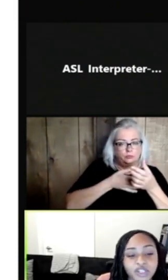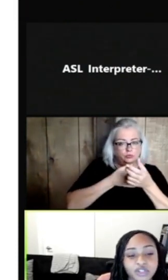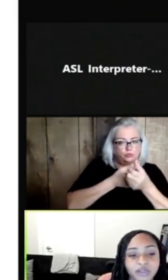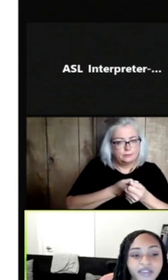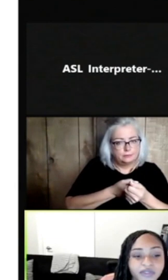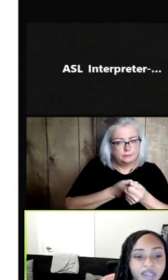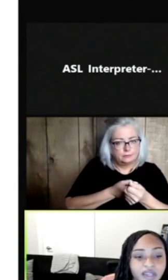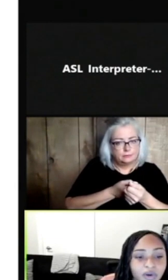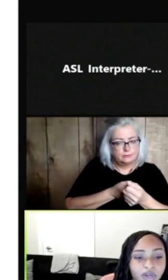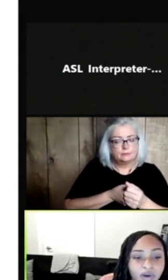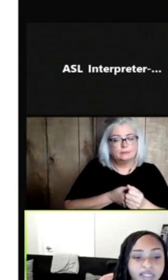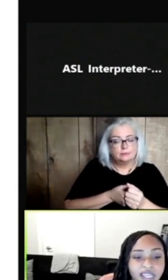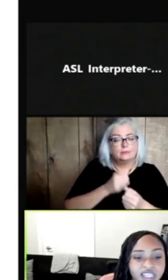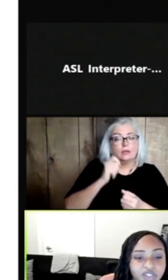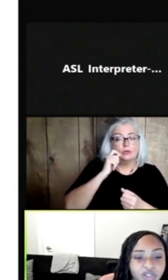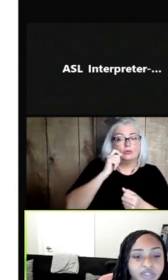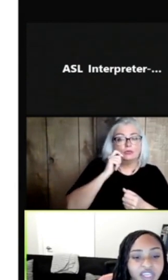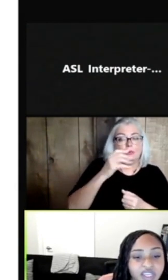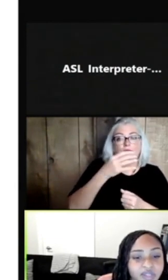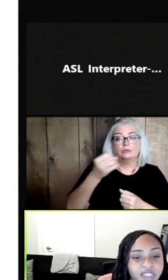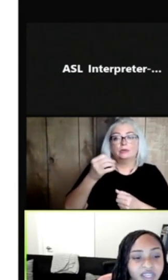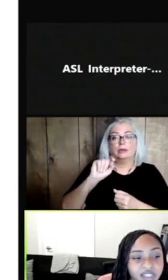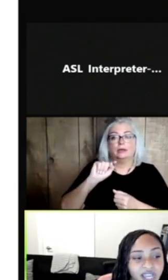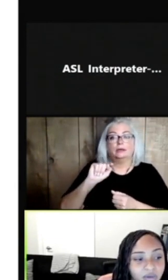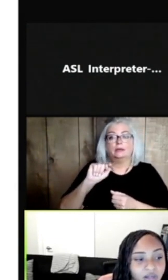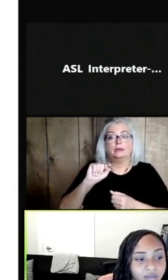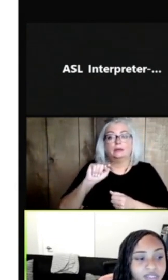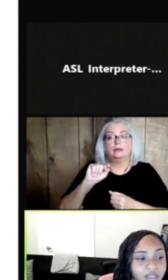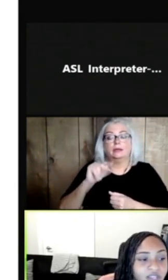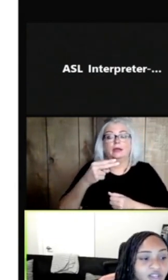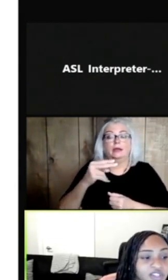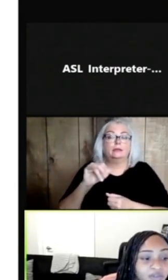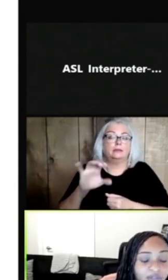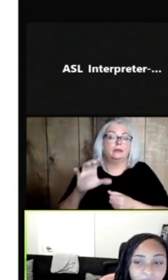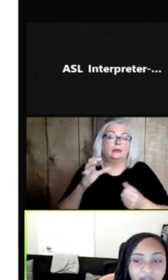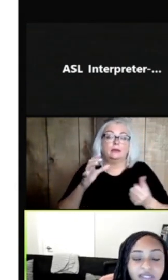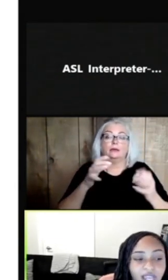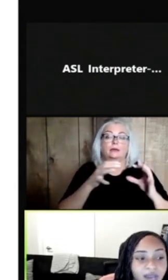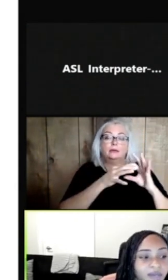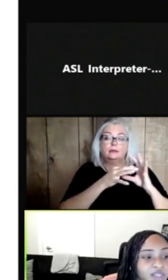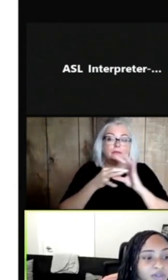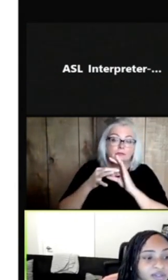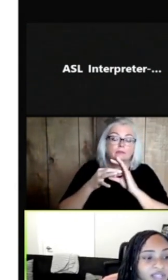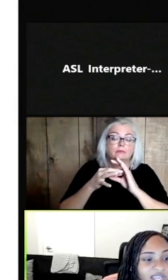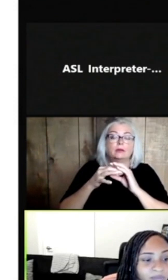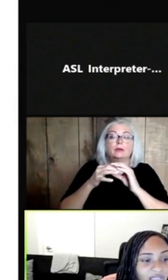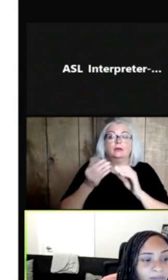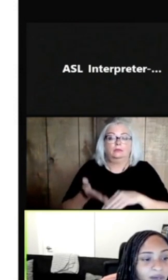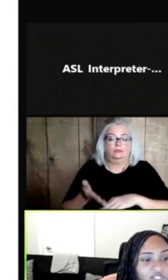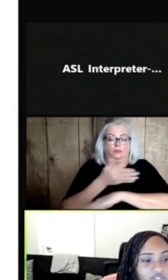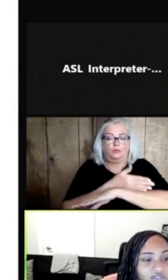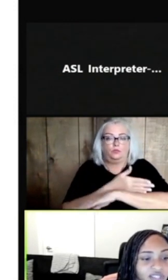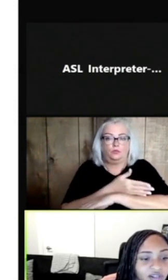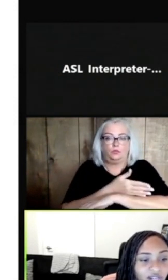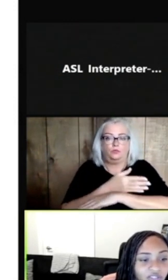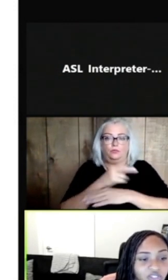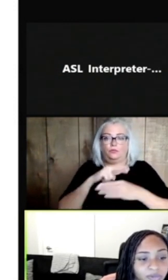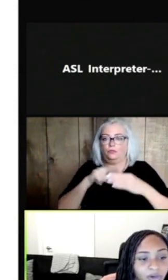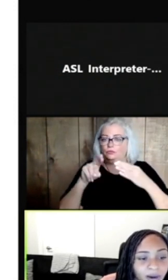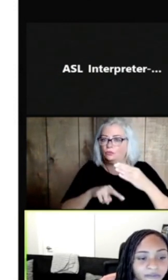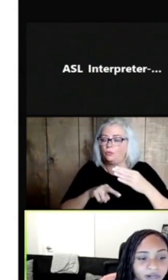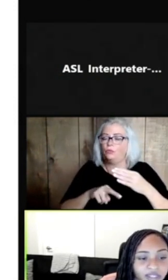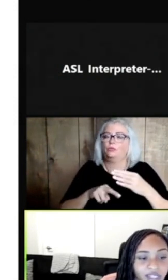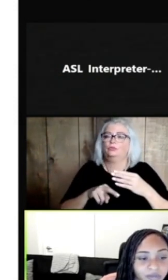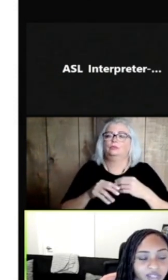that, but racial and ethnic concordance has been shown to increase patient outcomes. So now is the time that we utilize Black practitioners that are